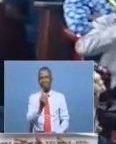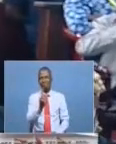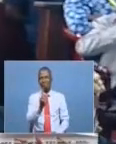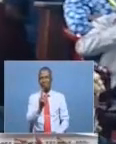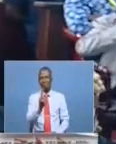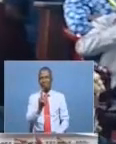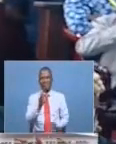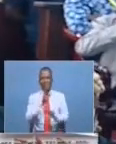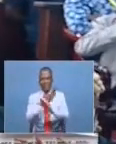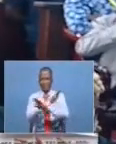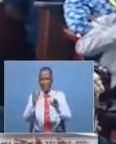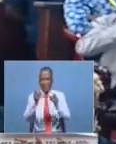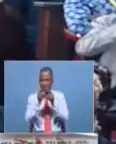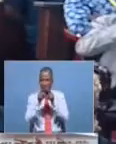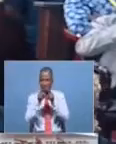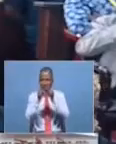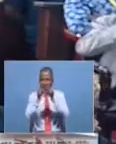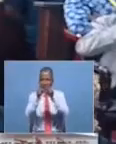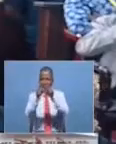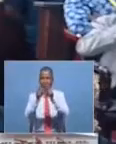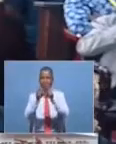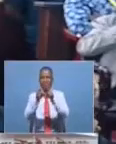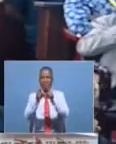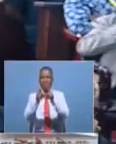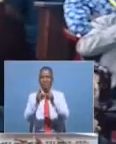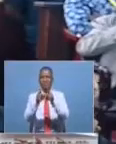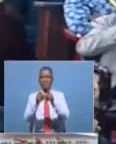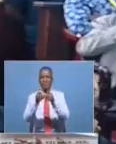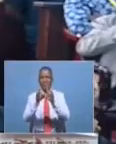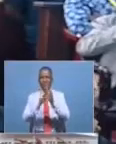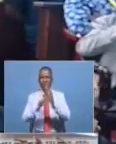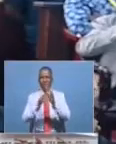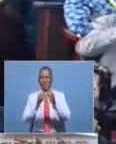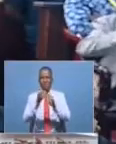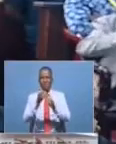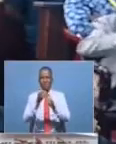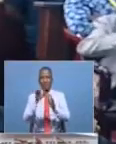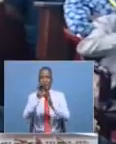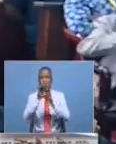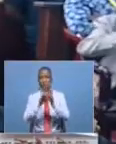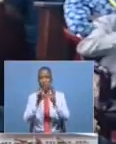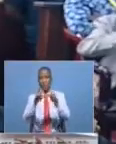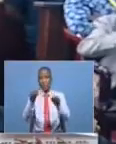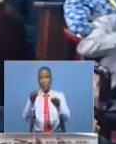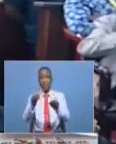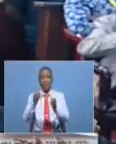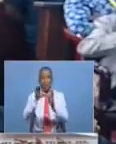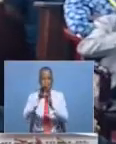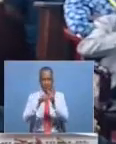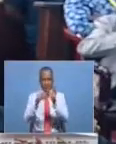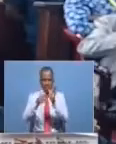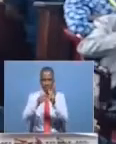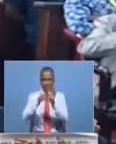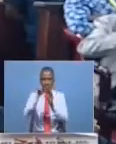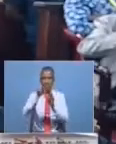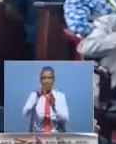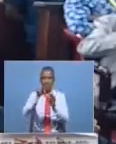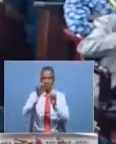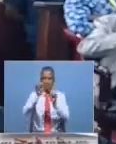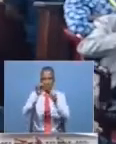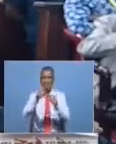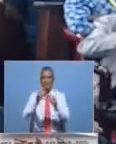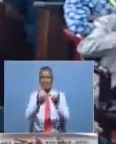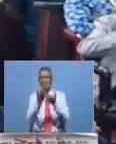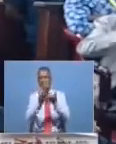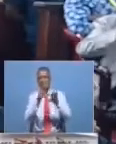consonant with what the Constitution provides. What the Constitution provides that you may depart if it